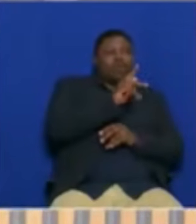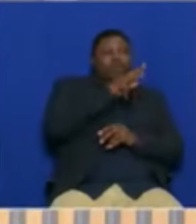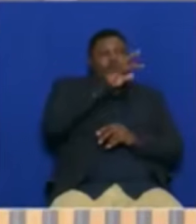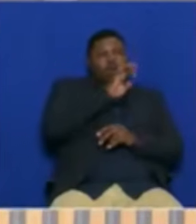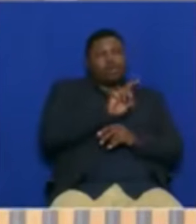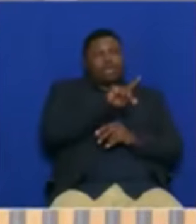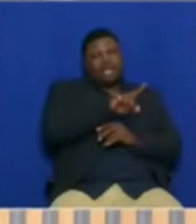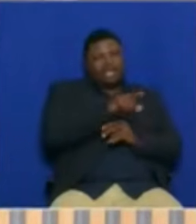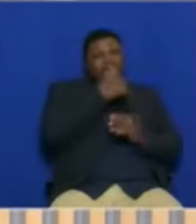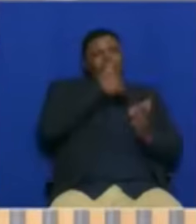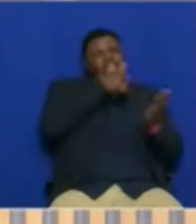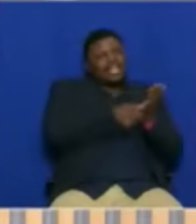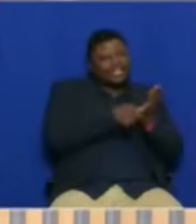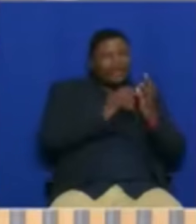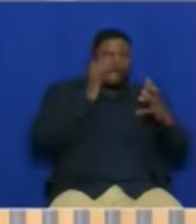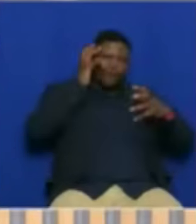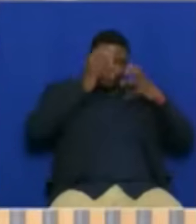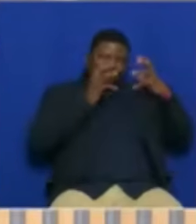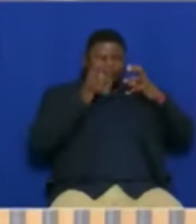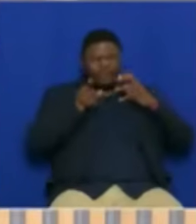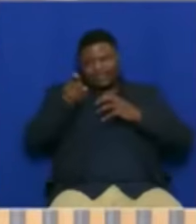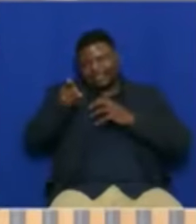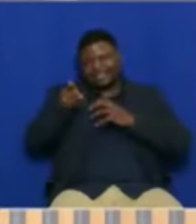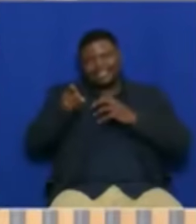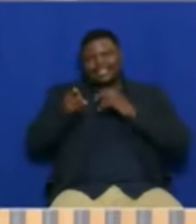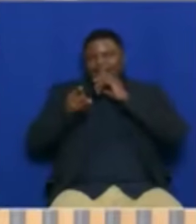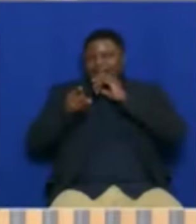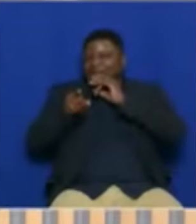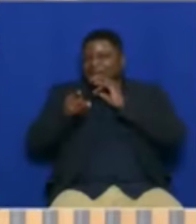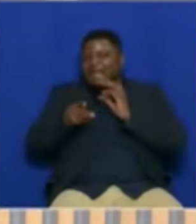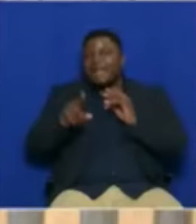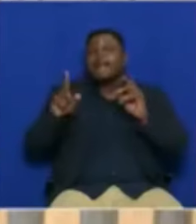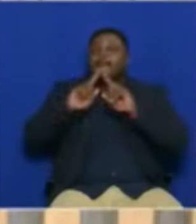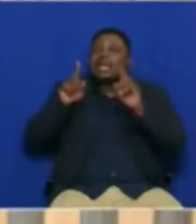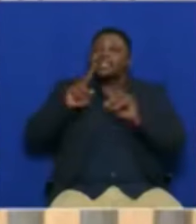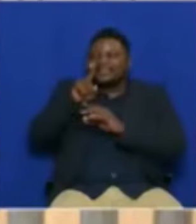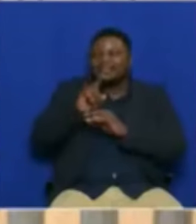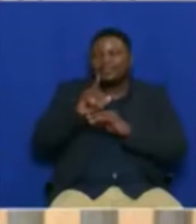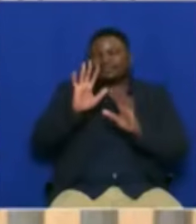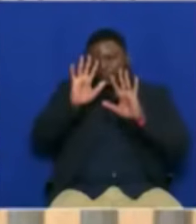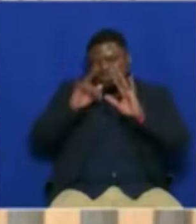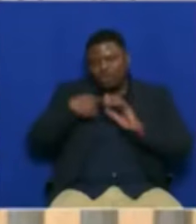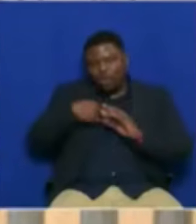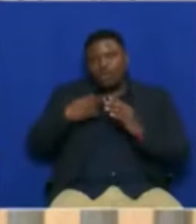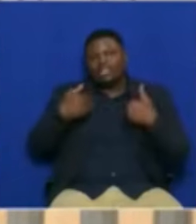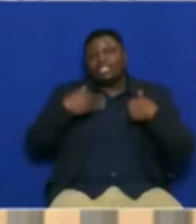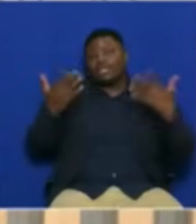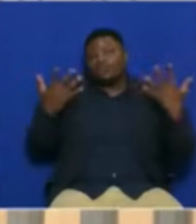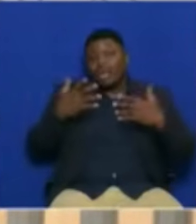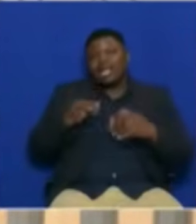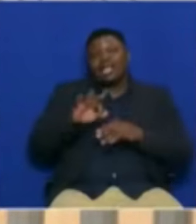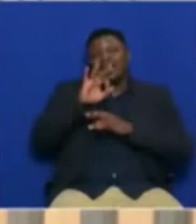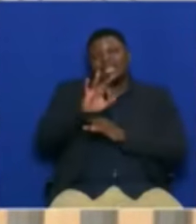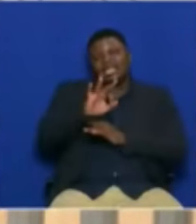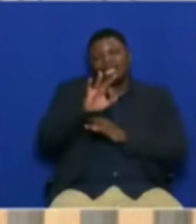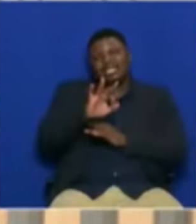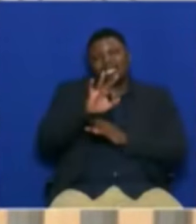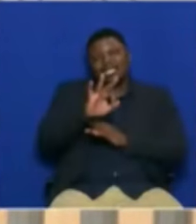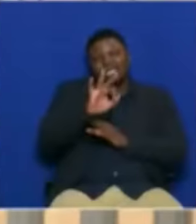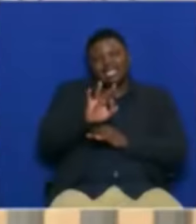same. Let's go to 381. They're all okay. The point. Let's start at 380. We are looking at 381, right? And that's the Mokwele